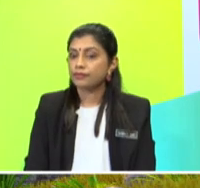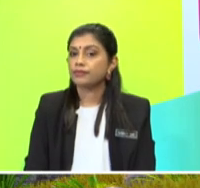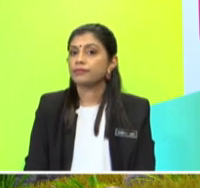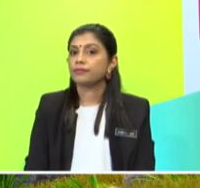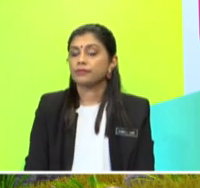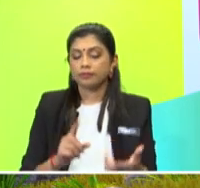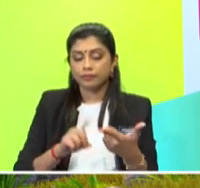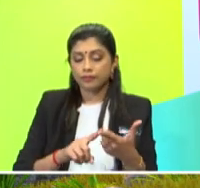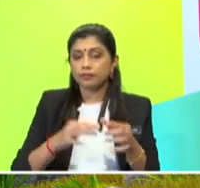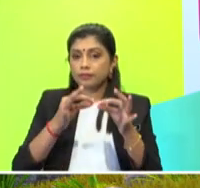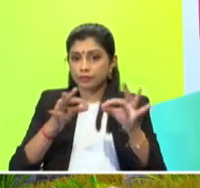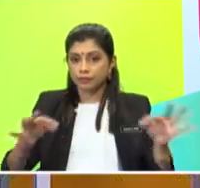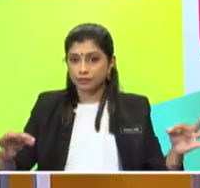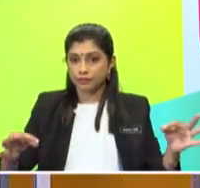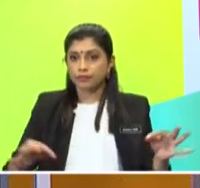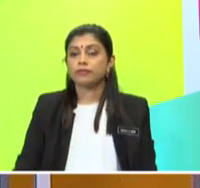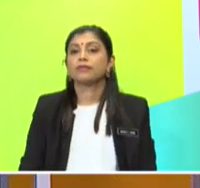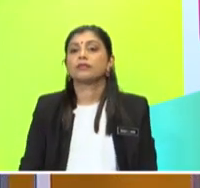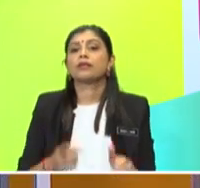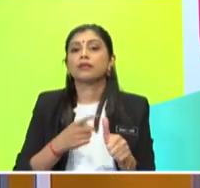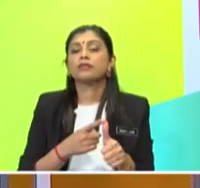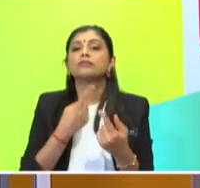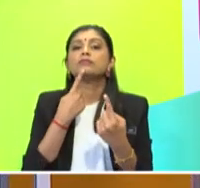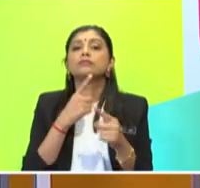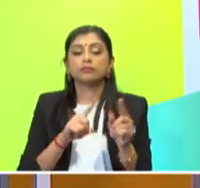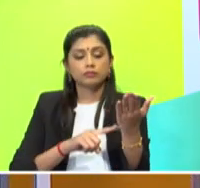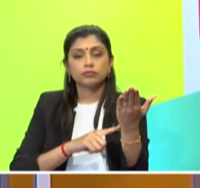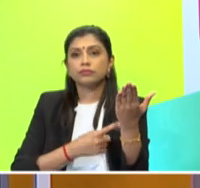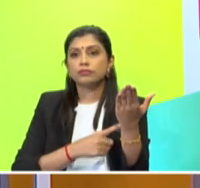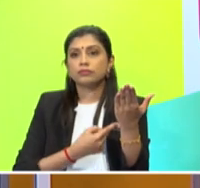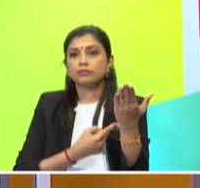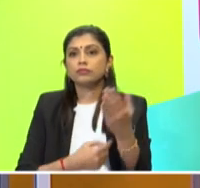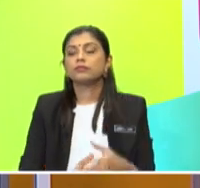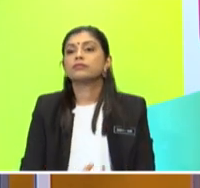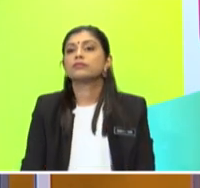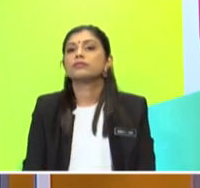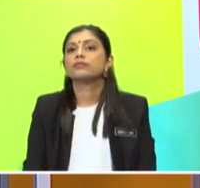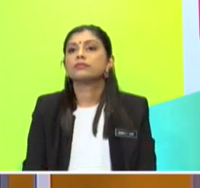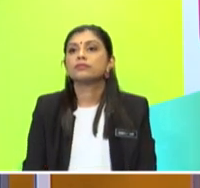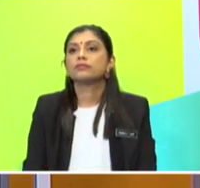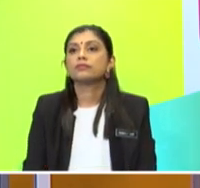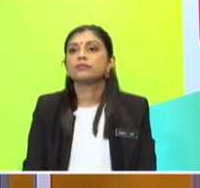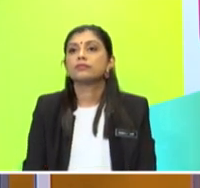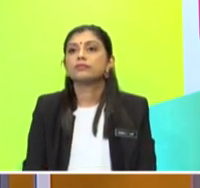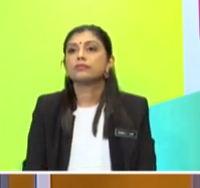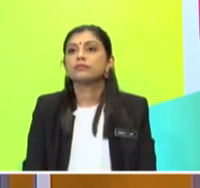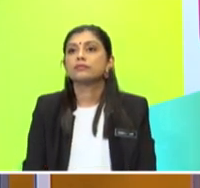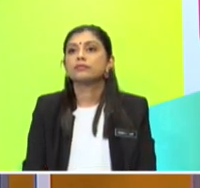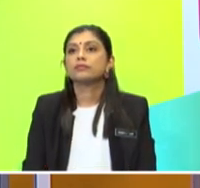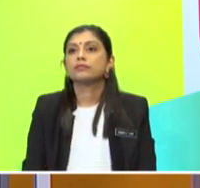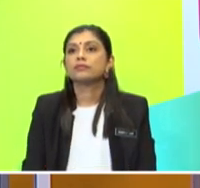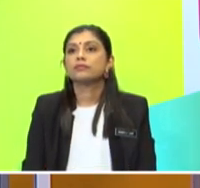sentence, of course, the first one begins with language expression. So the second one begins with cohesive devices. So I should